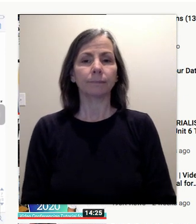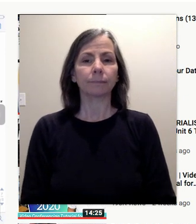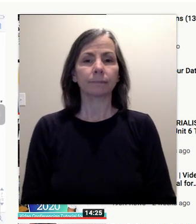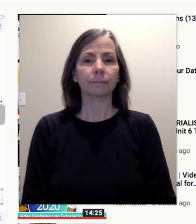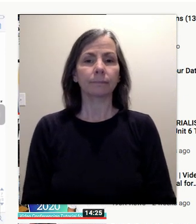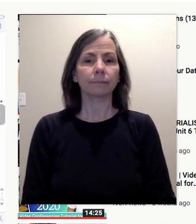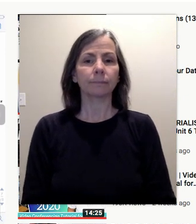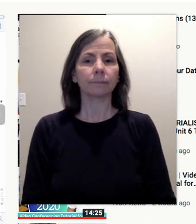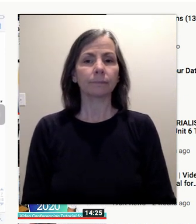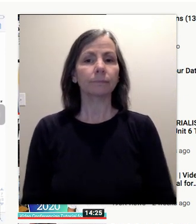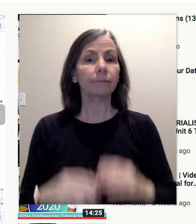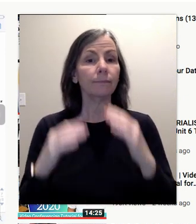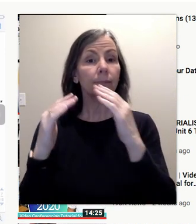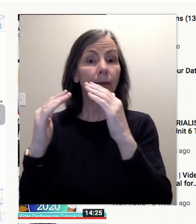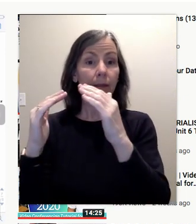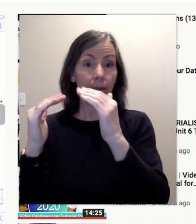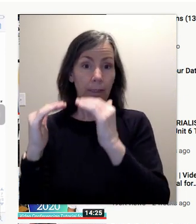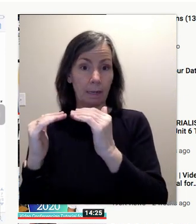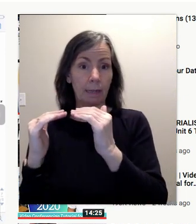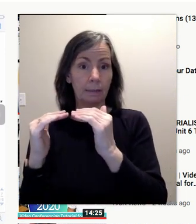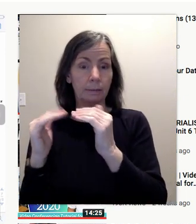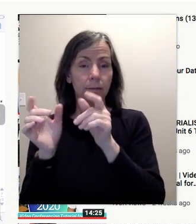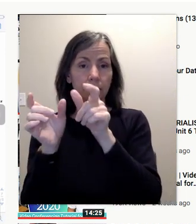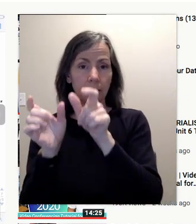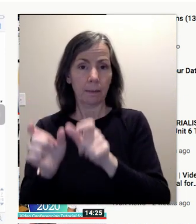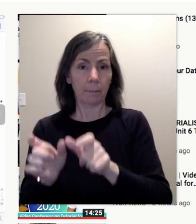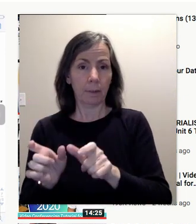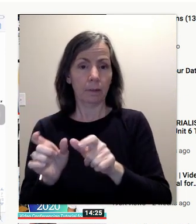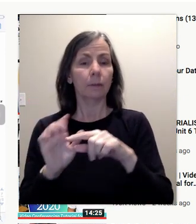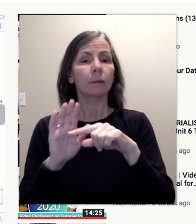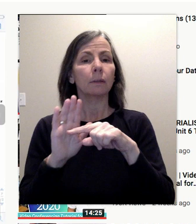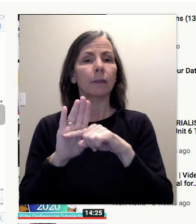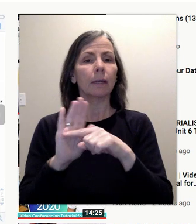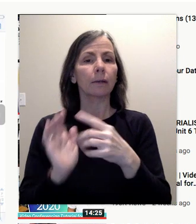Our next point is -4,